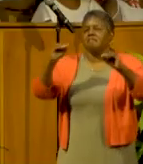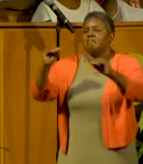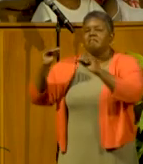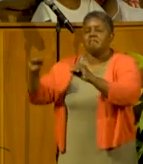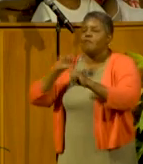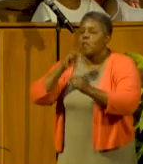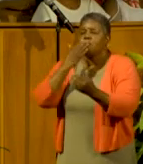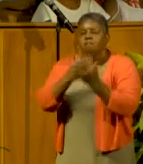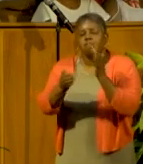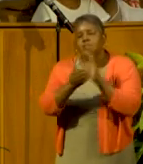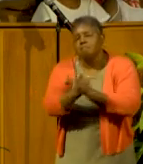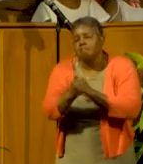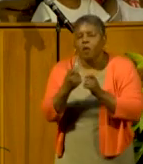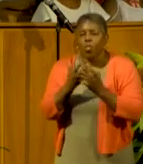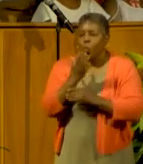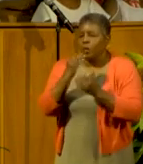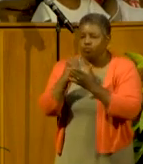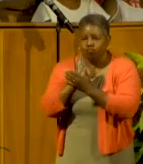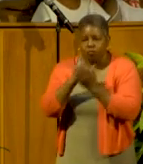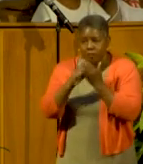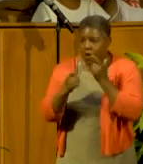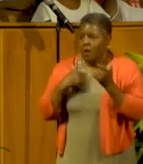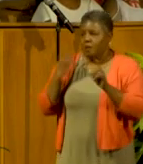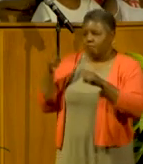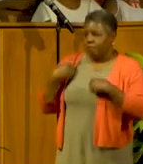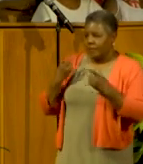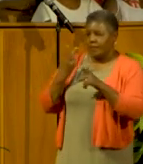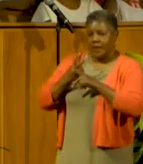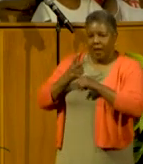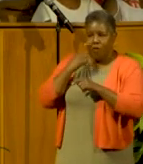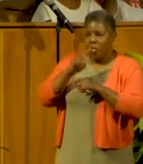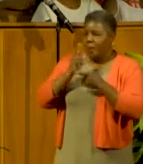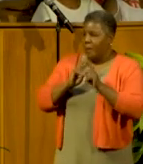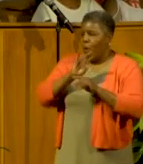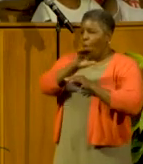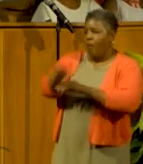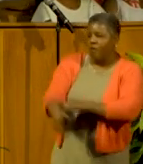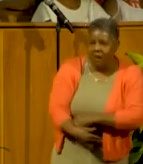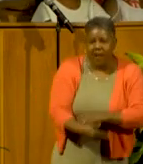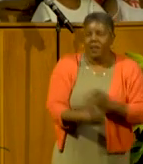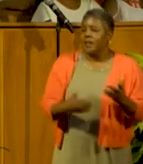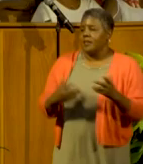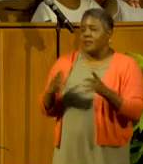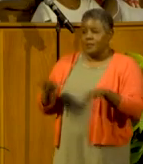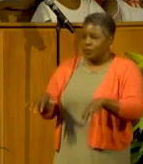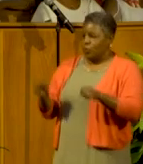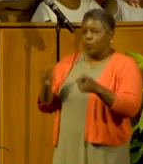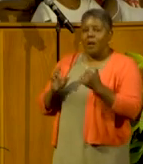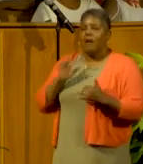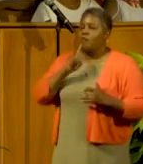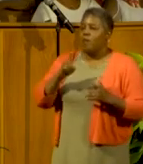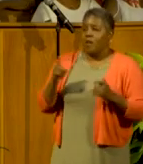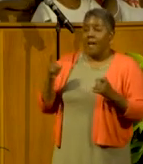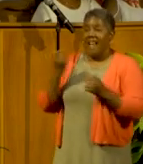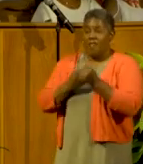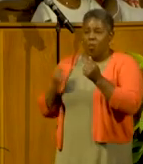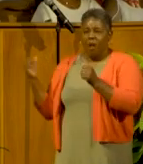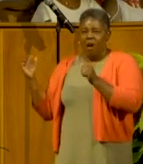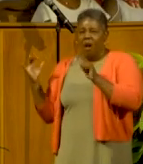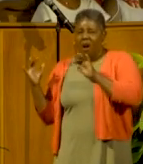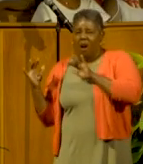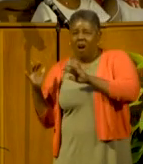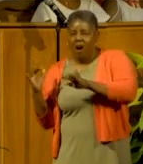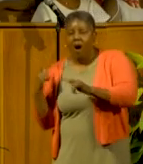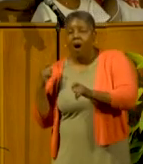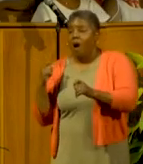memorable lessons in the scripture. He's been on for the people all night long. He's stolen the show and is a hot commodity in town.